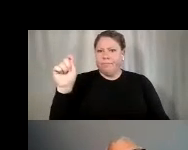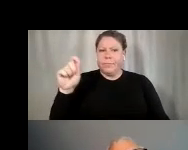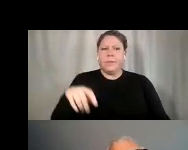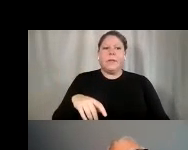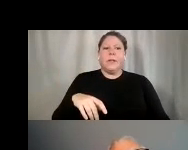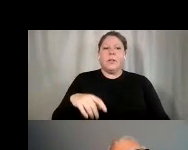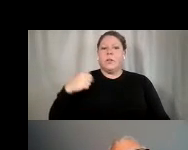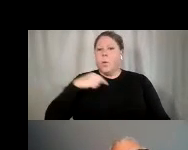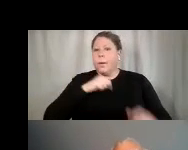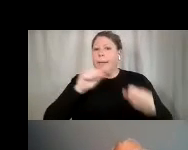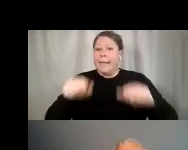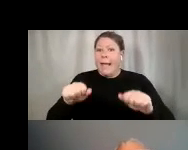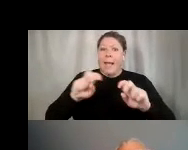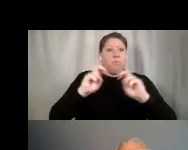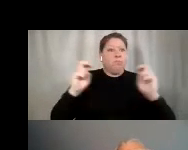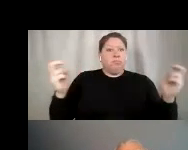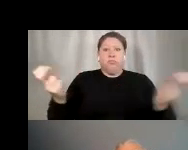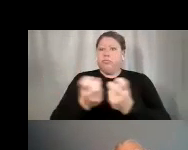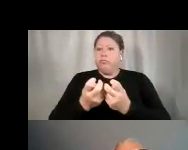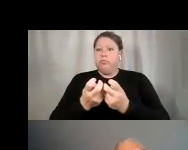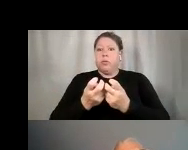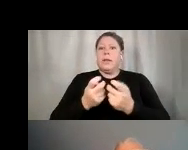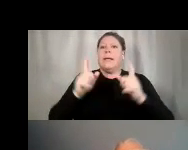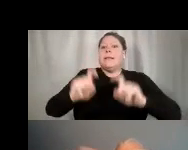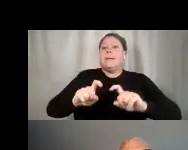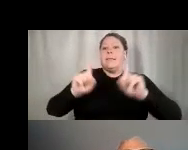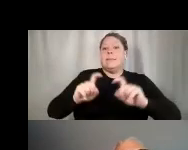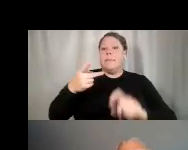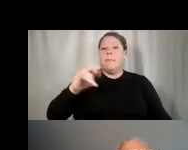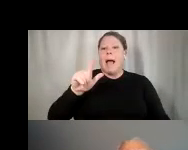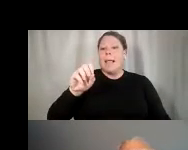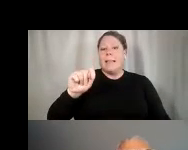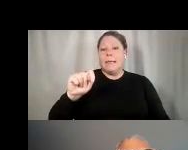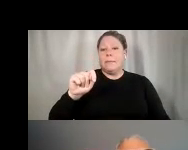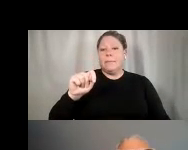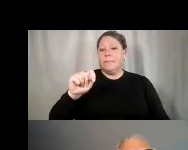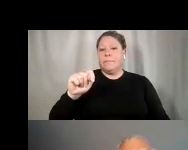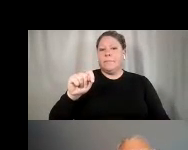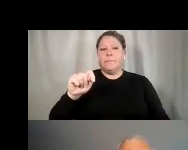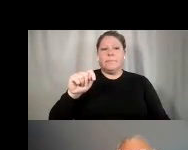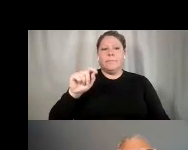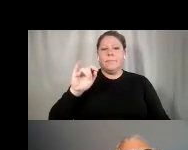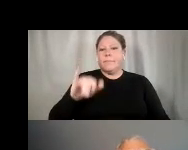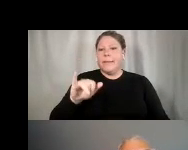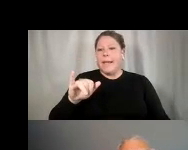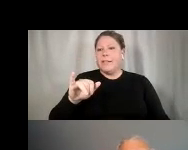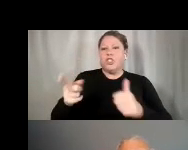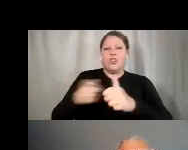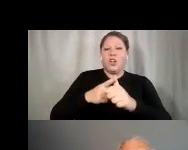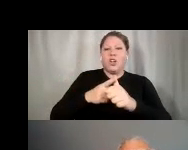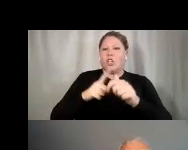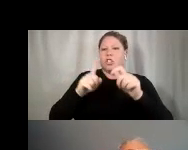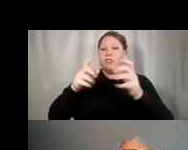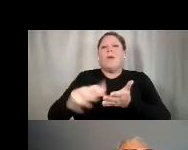sit around a table and pilot this. A pilot is kind of an alpha test, a first test, a first draft